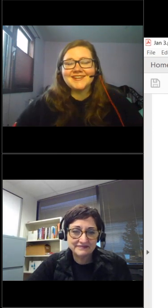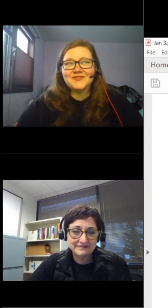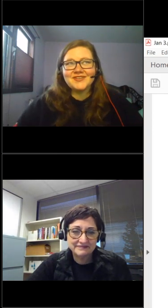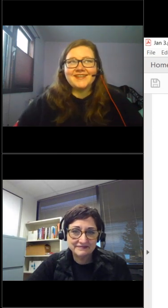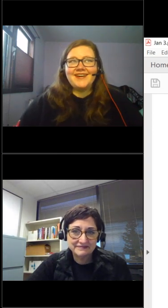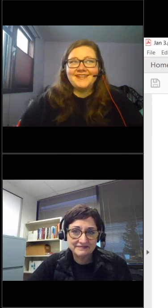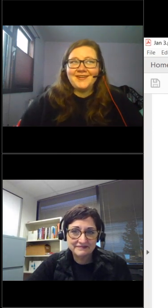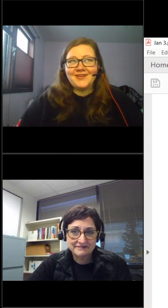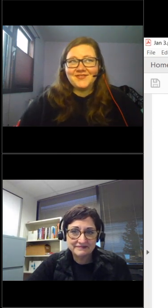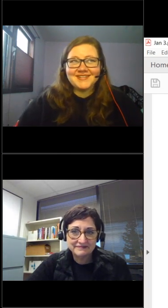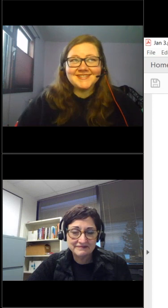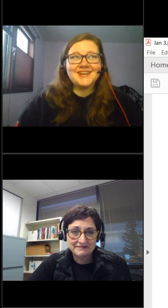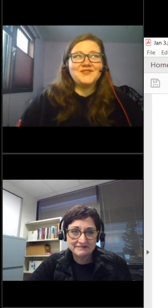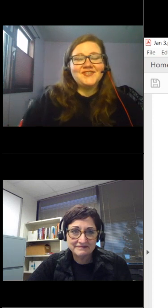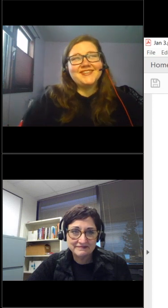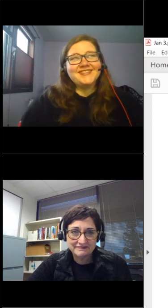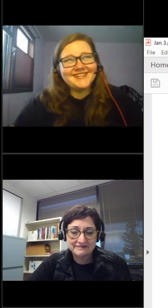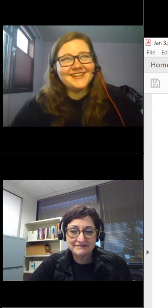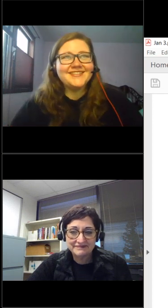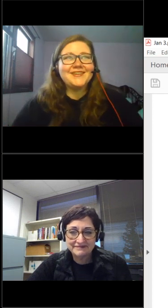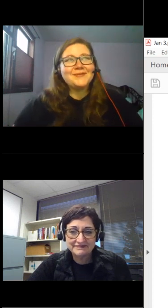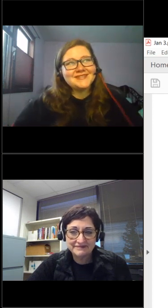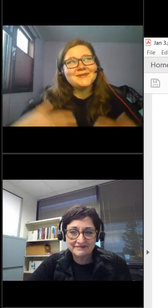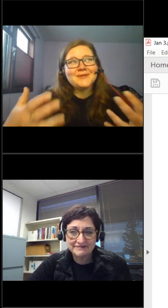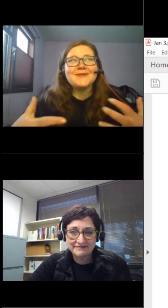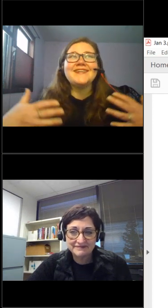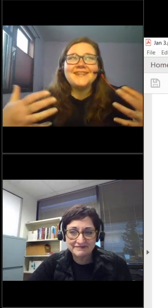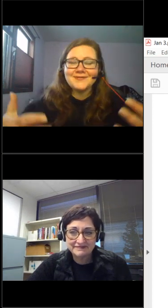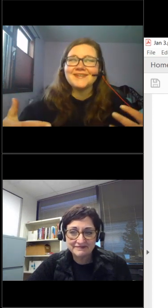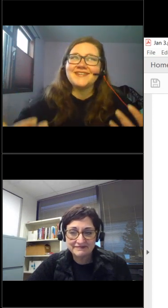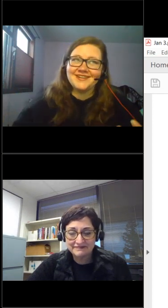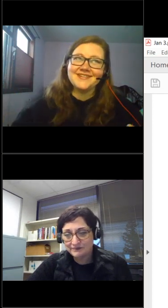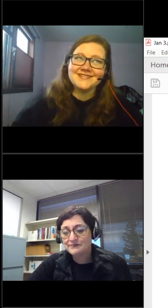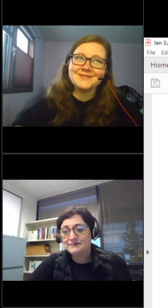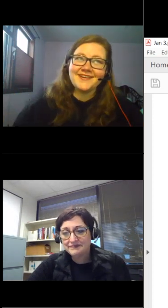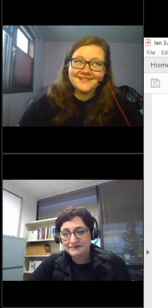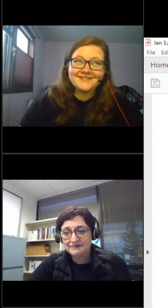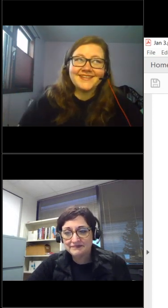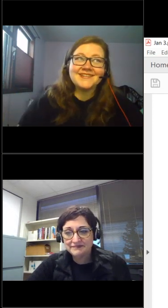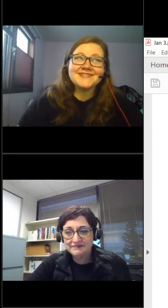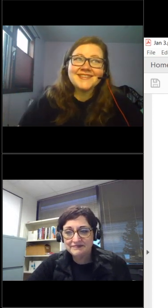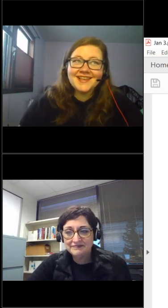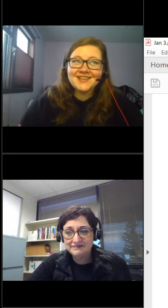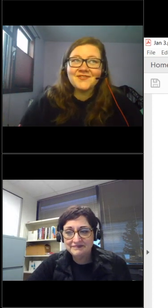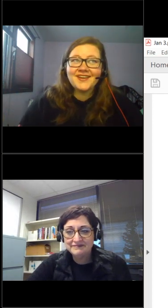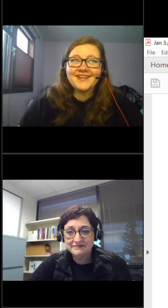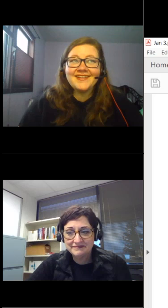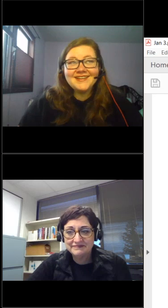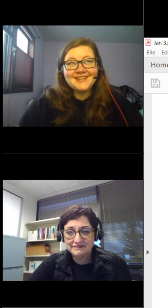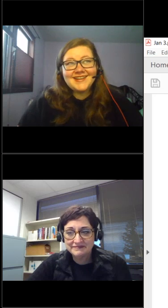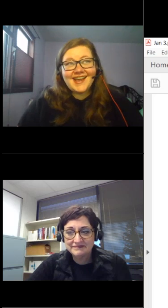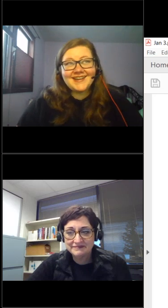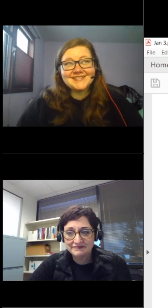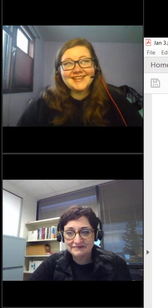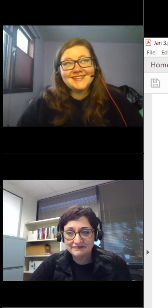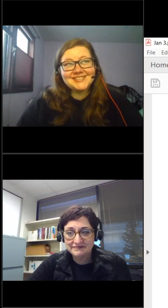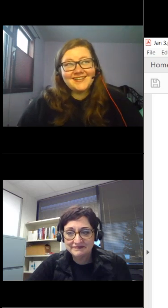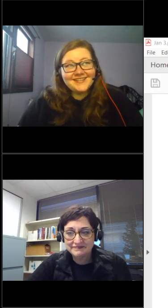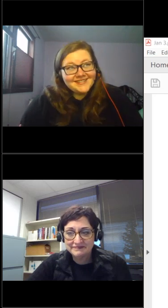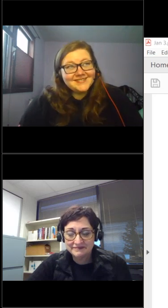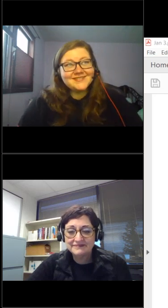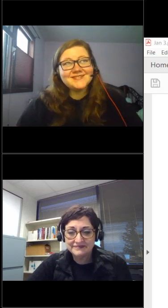is it if you're like, I know all this stuff, or you know, like we want to know what you're curious about, really. So thank you for asking